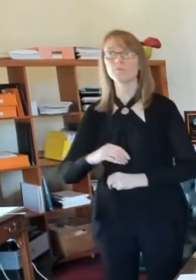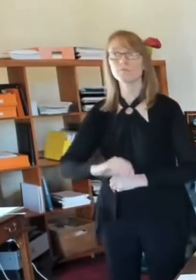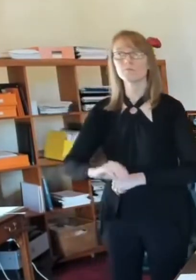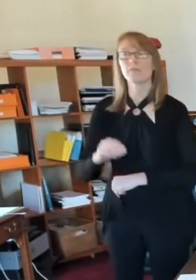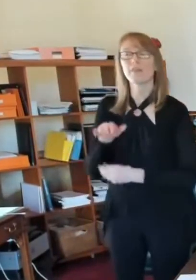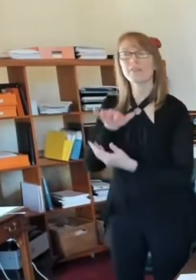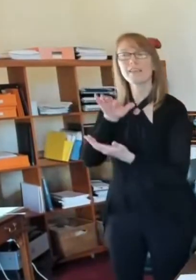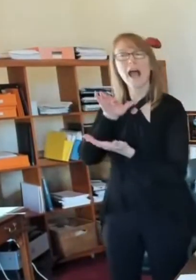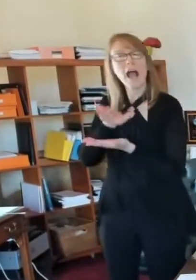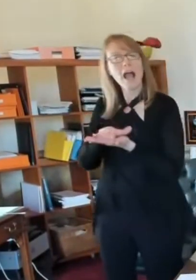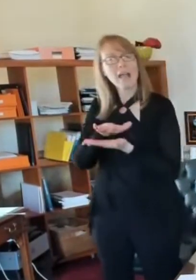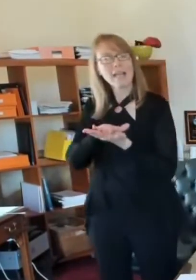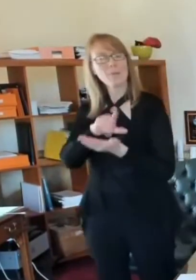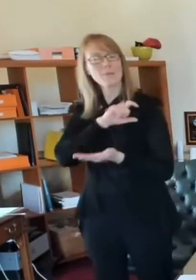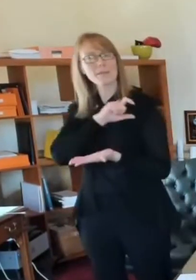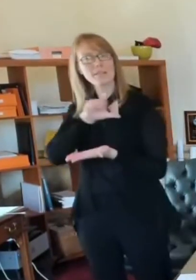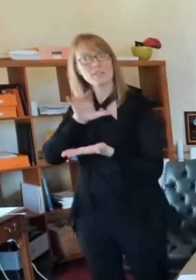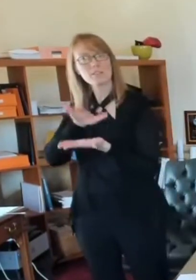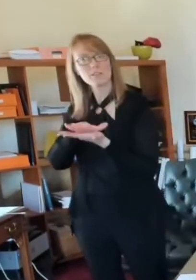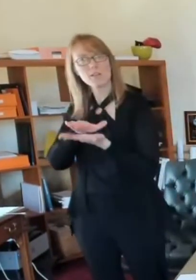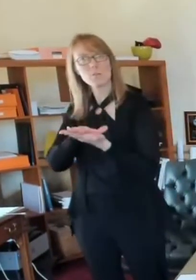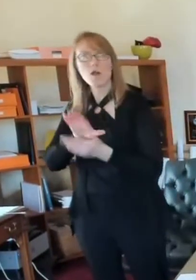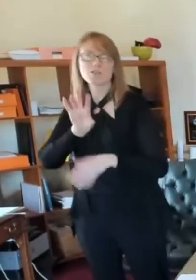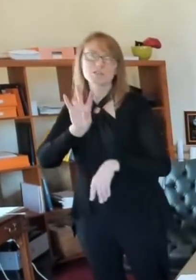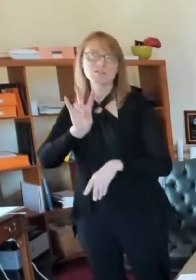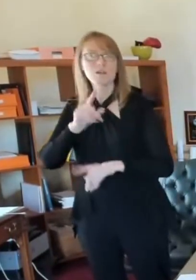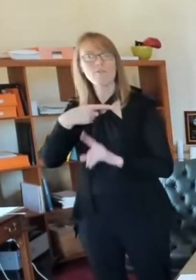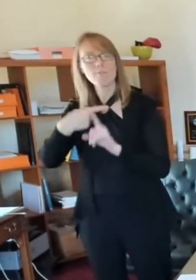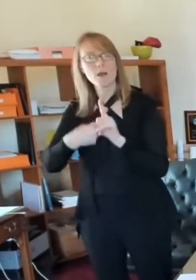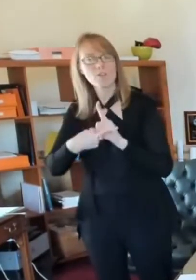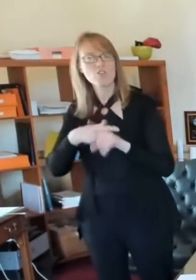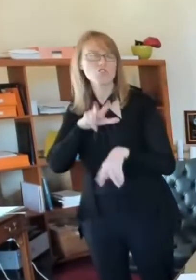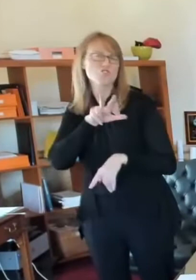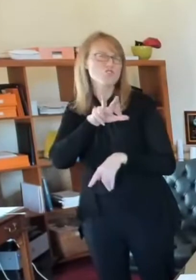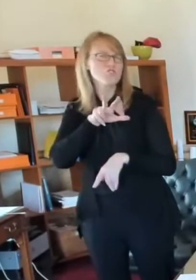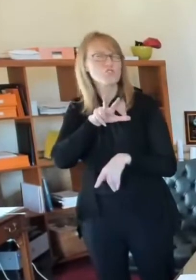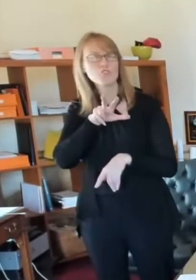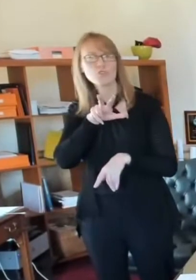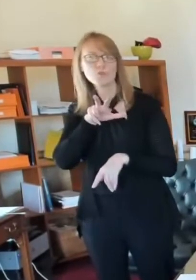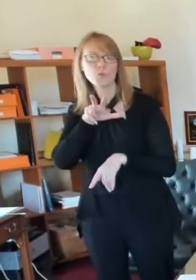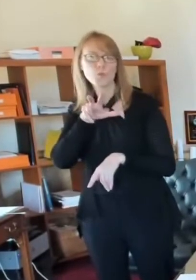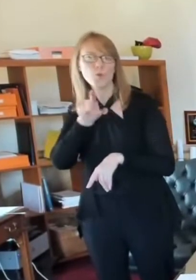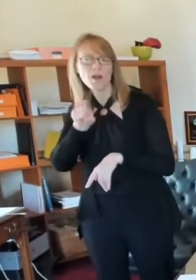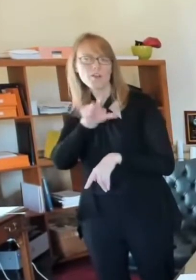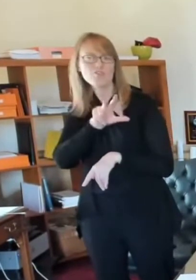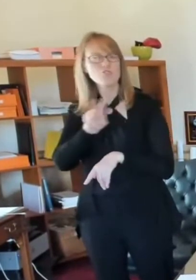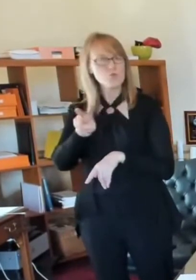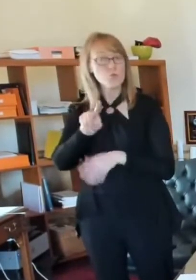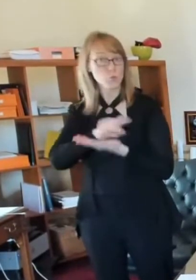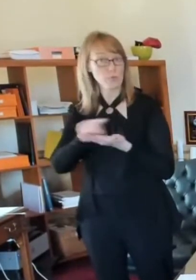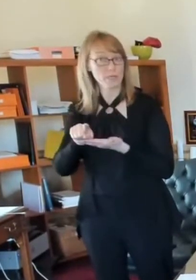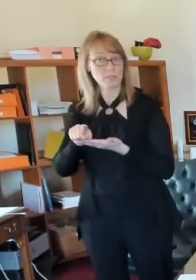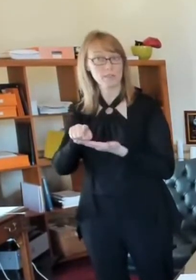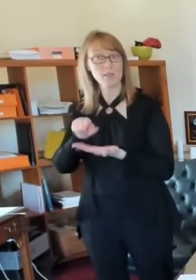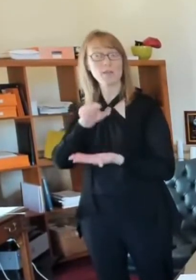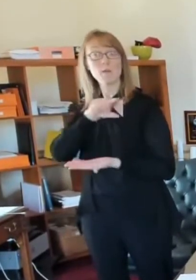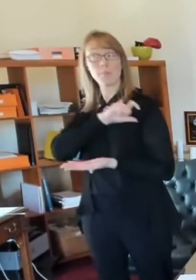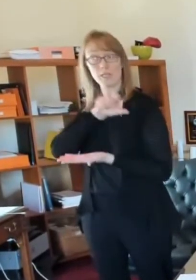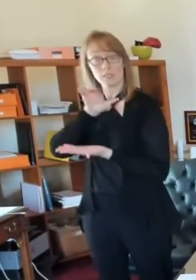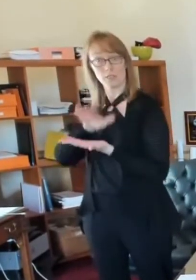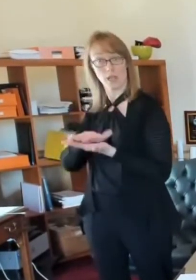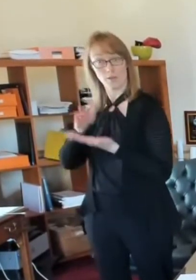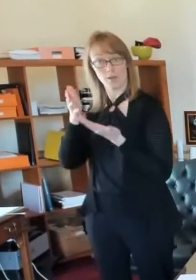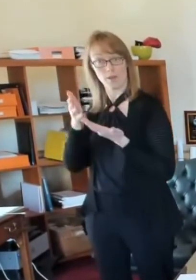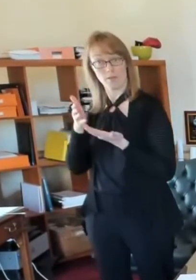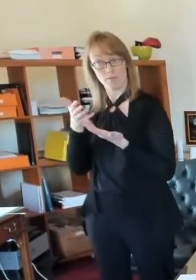months. Actually, I guess it's about 7 months, 31, 32 weeks, I think it is. And in the police academy, and then once you graduate